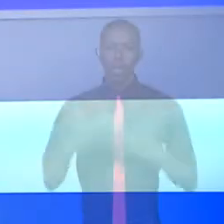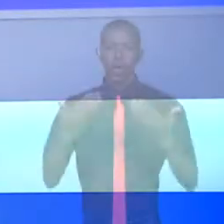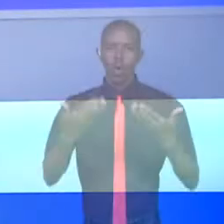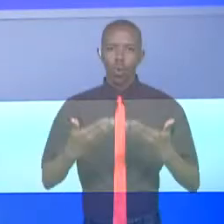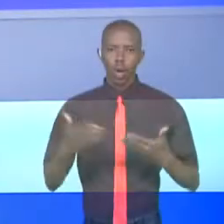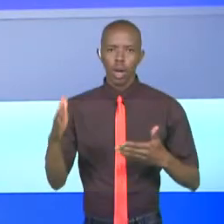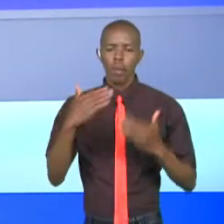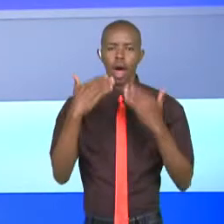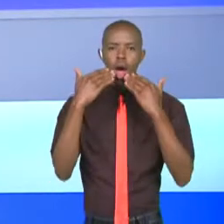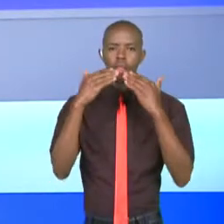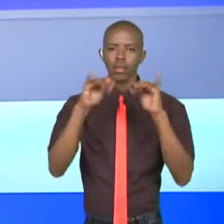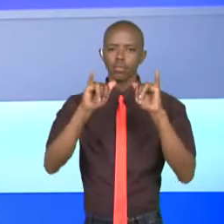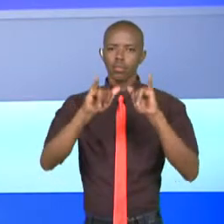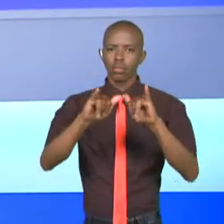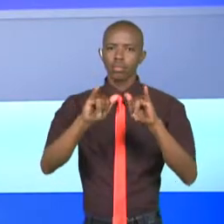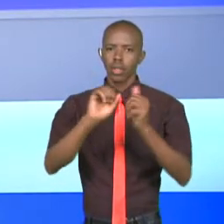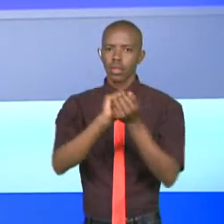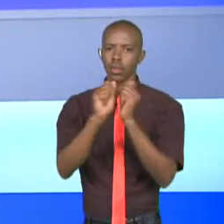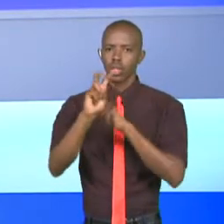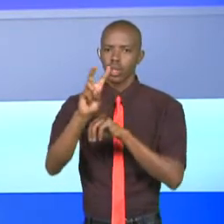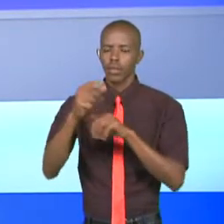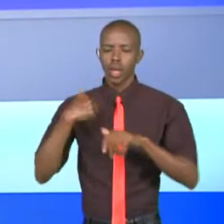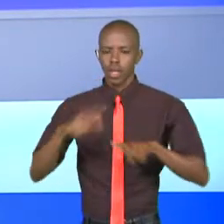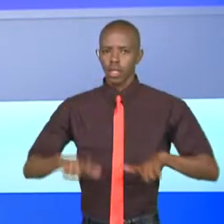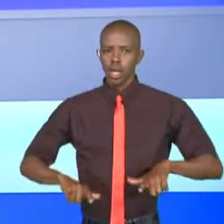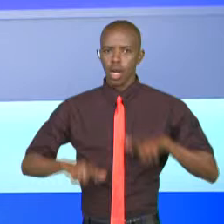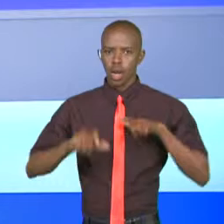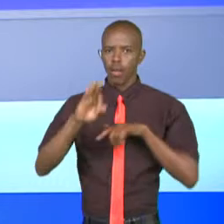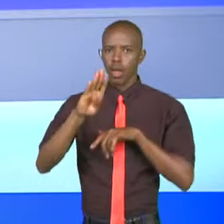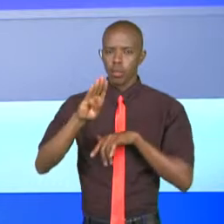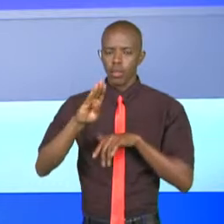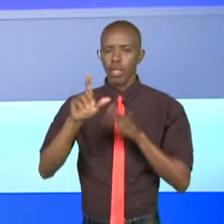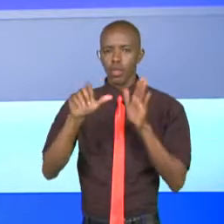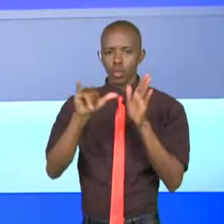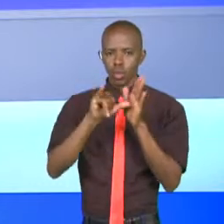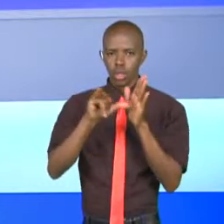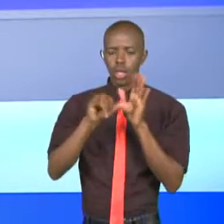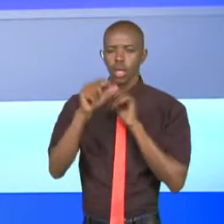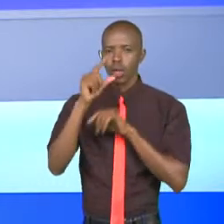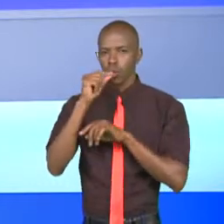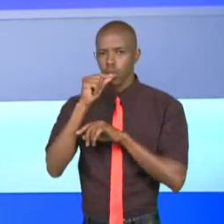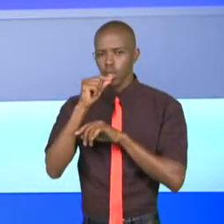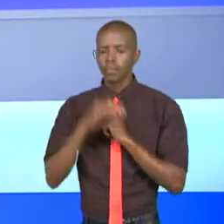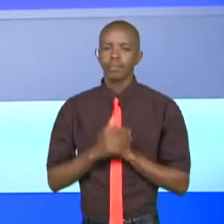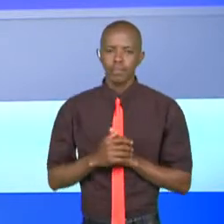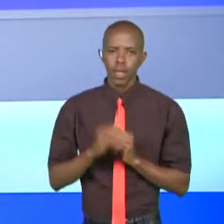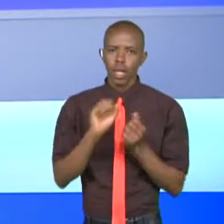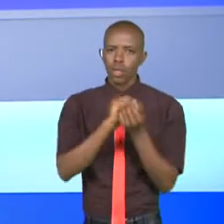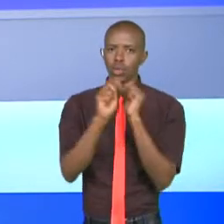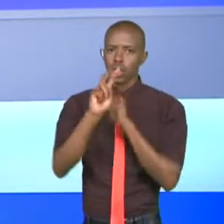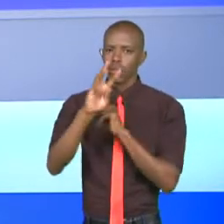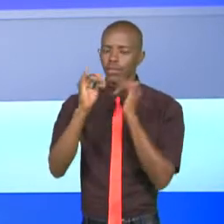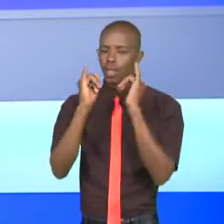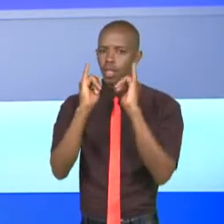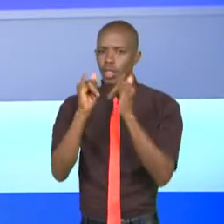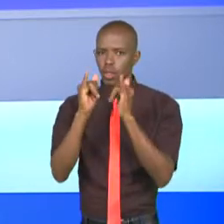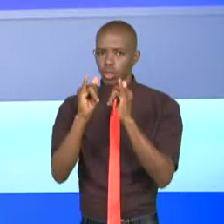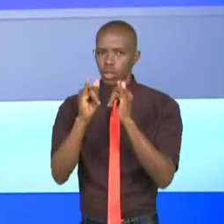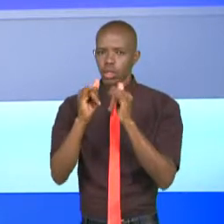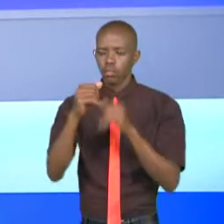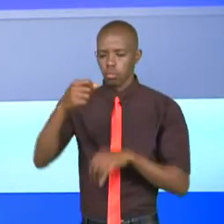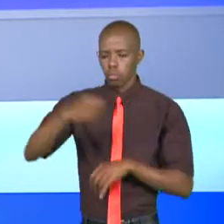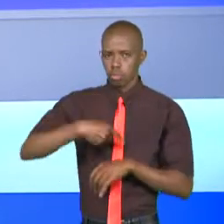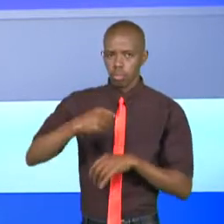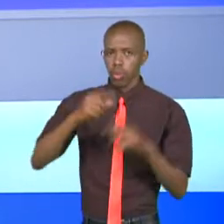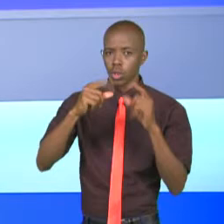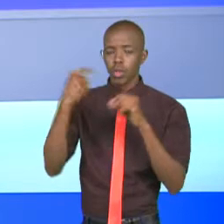Welcome back and thanks for keeping it Switch TV. We are live on Facebook, YouTube and Twitter. On YouTube, we are live as Switch TV News. Send in your feedback